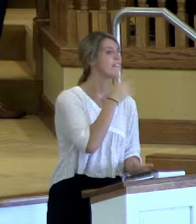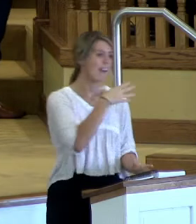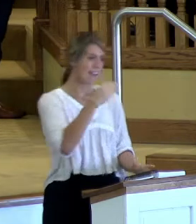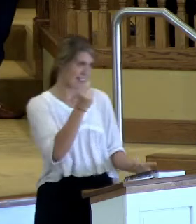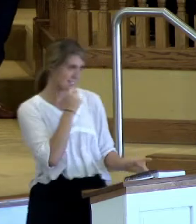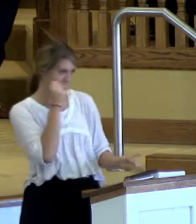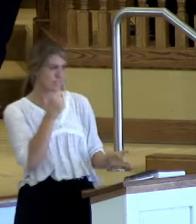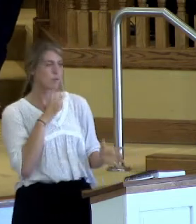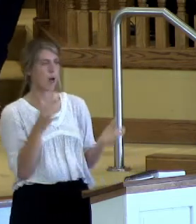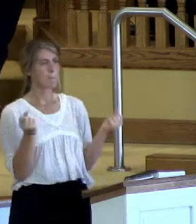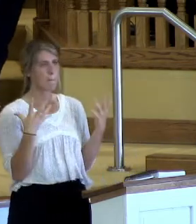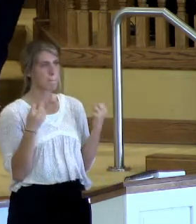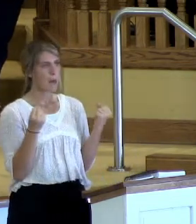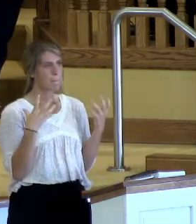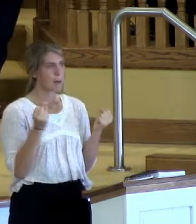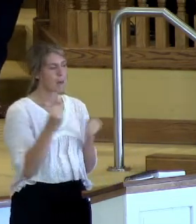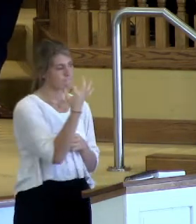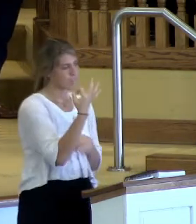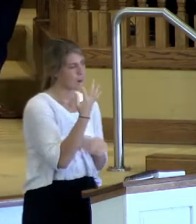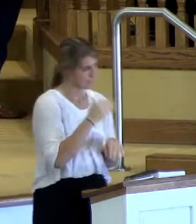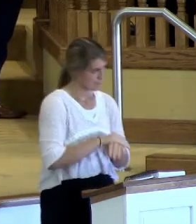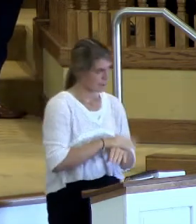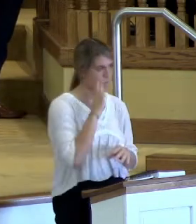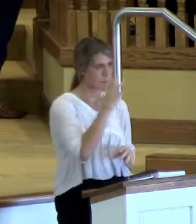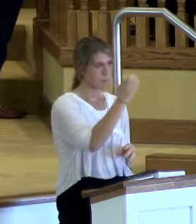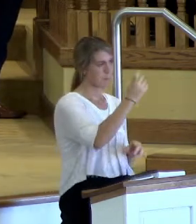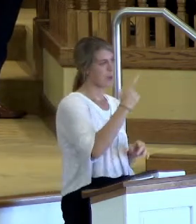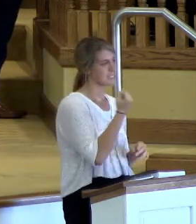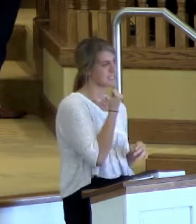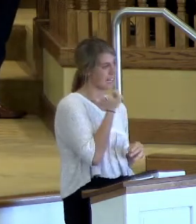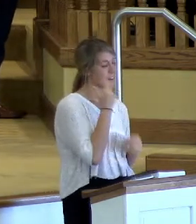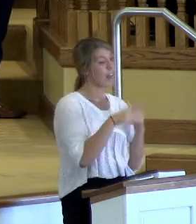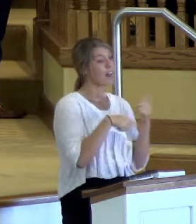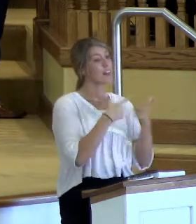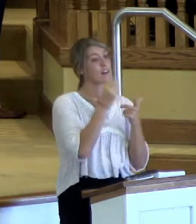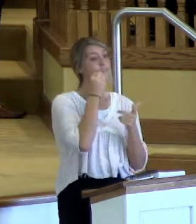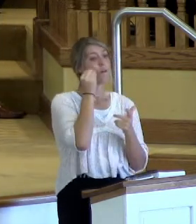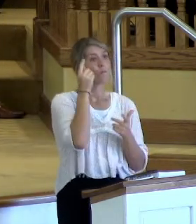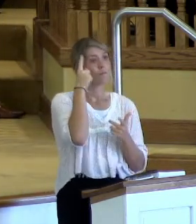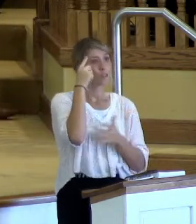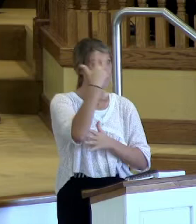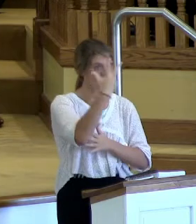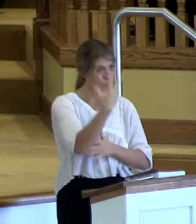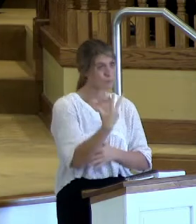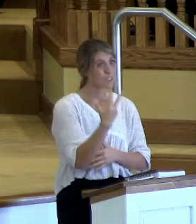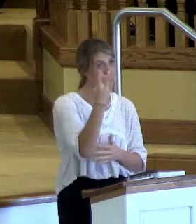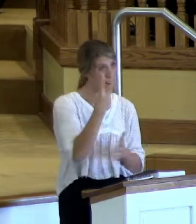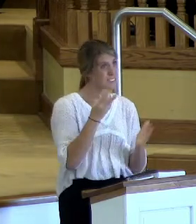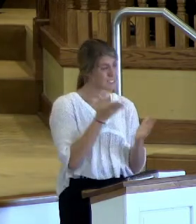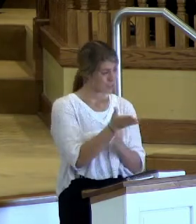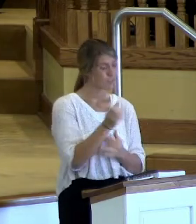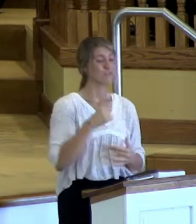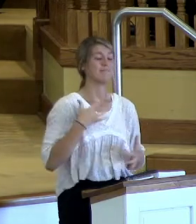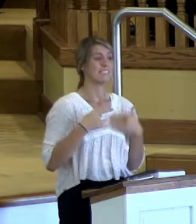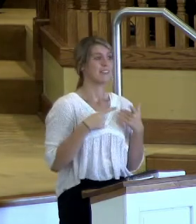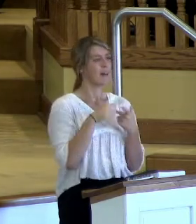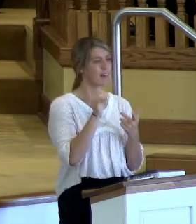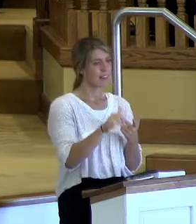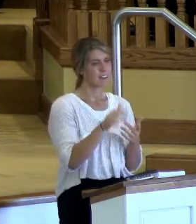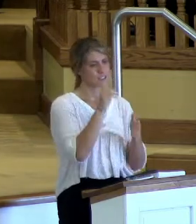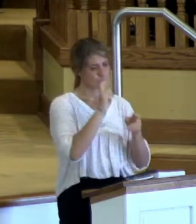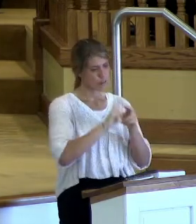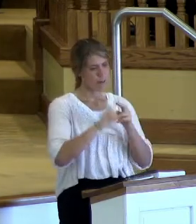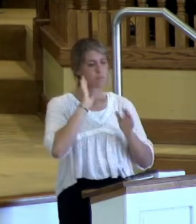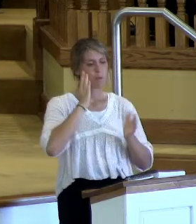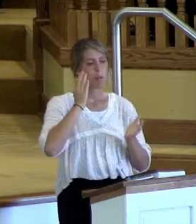teens, and they have me preaching in sign language at the same time on Friday night, and then we'll be back Saturday. Then I'll be home the next three Wednesday nights. I'm looking forward to that, and travel